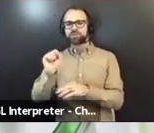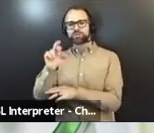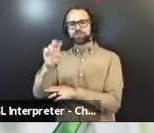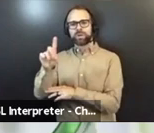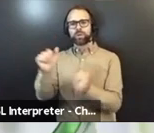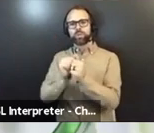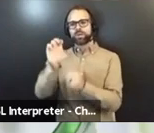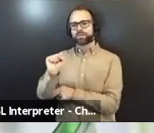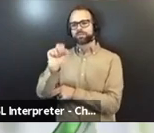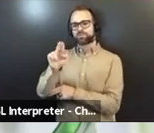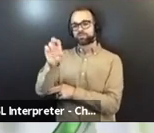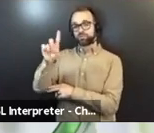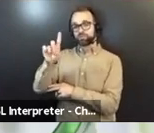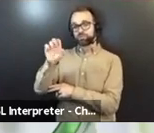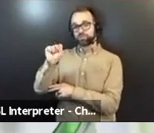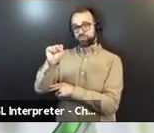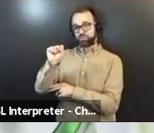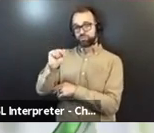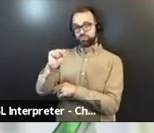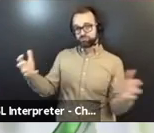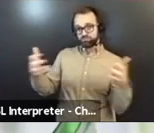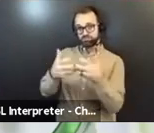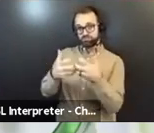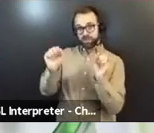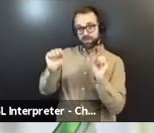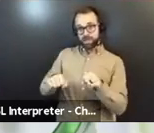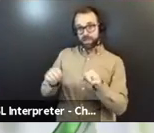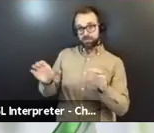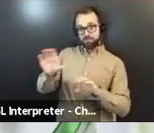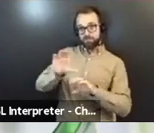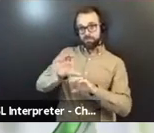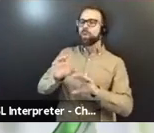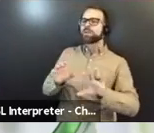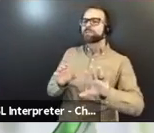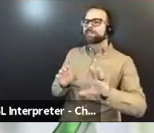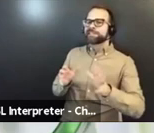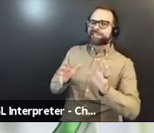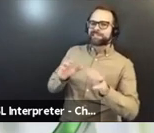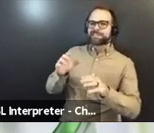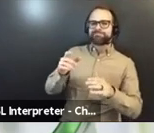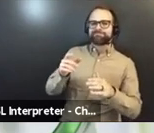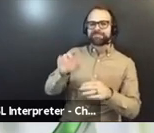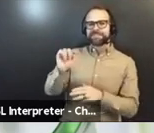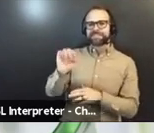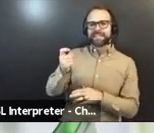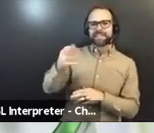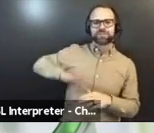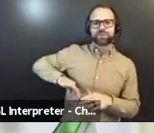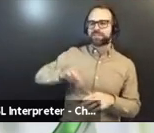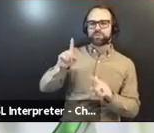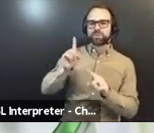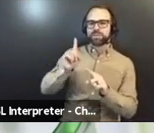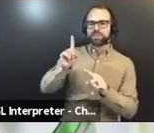Can you combine Shred? So you can't combine tax credits. It's more about what applies